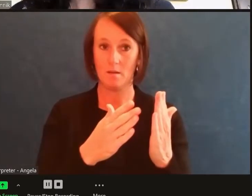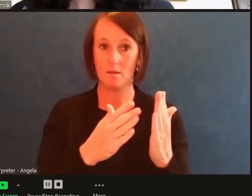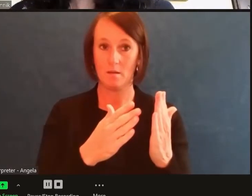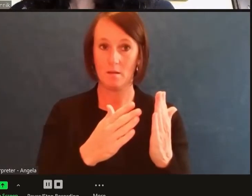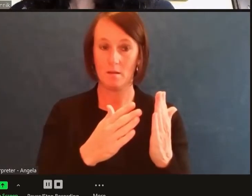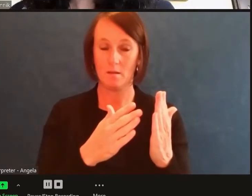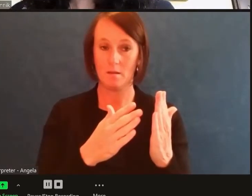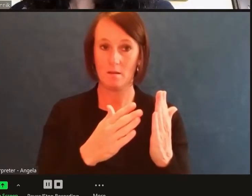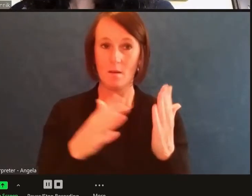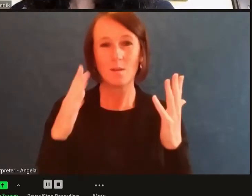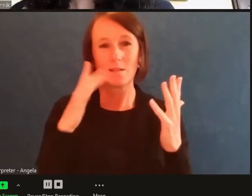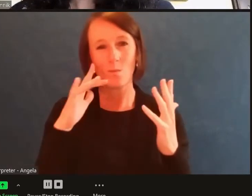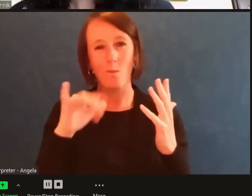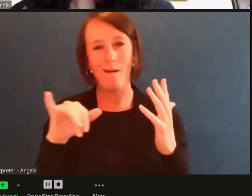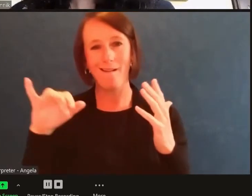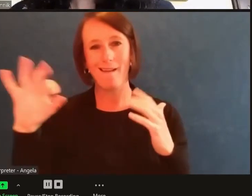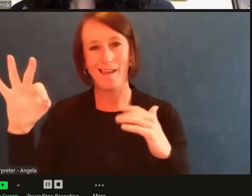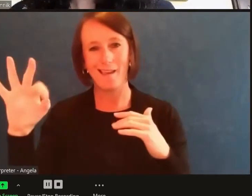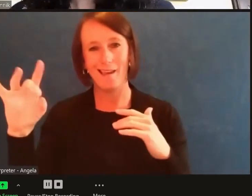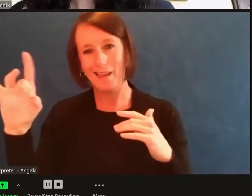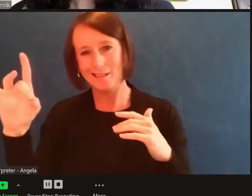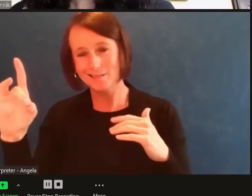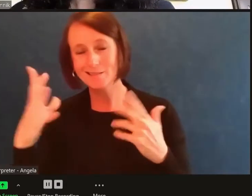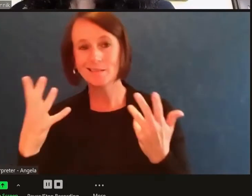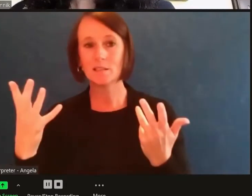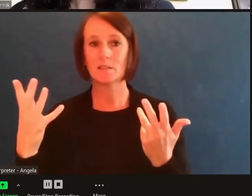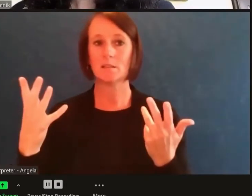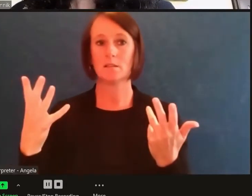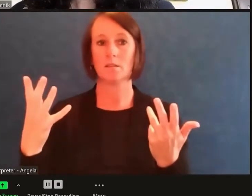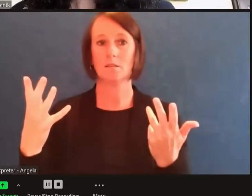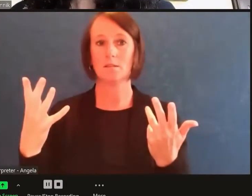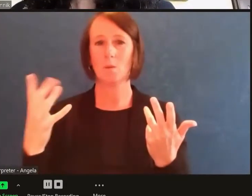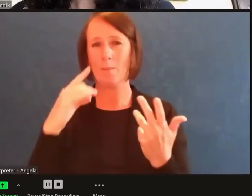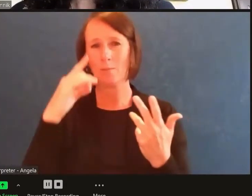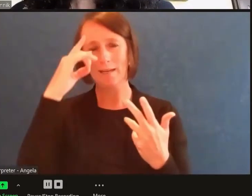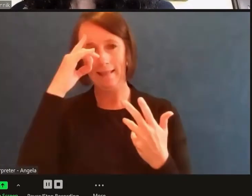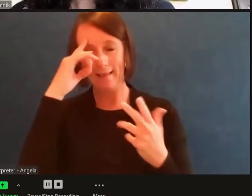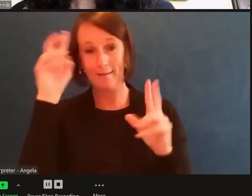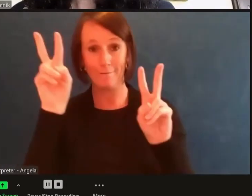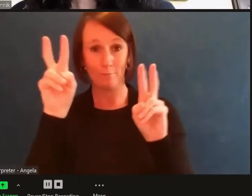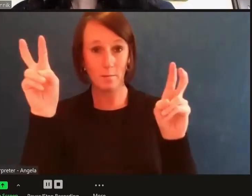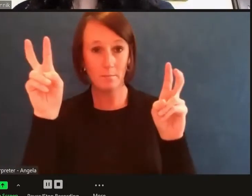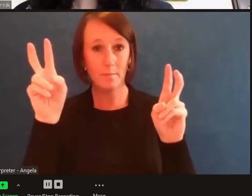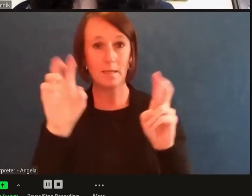always trying to figure out what subject and what area I should aim that for.